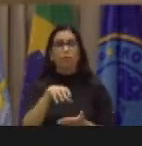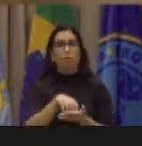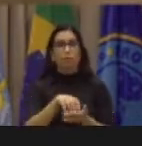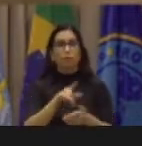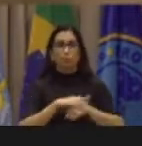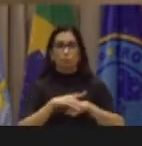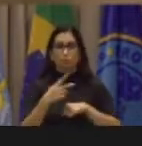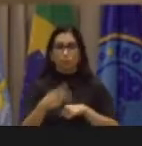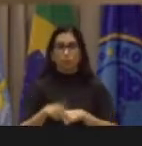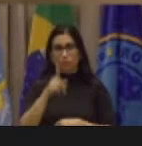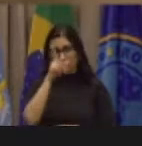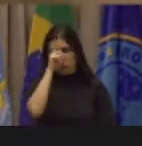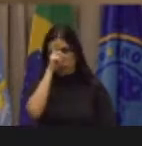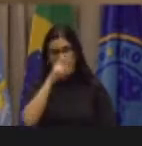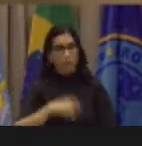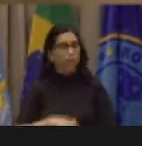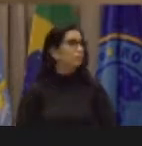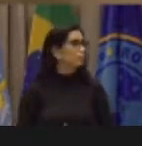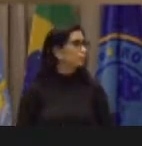epidemiology surveillance.